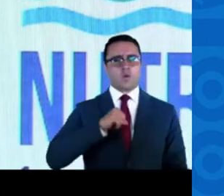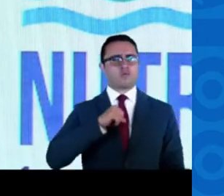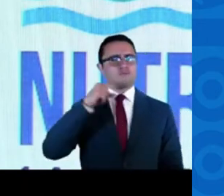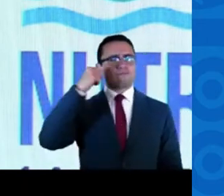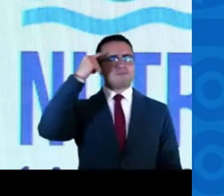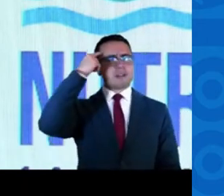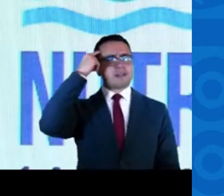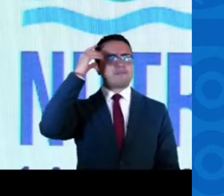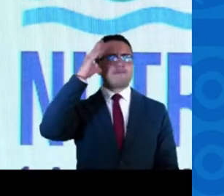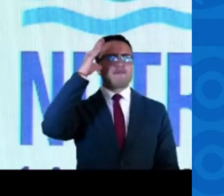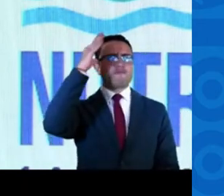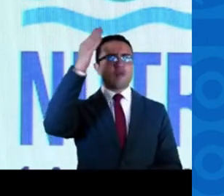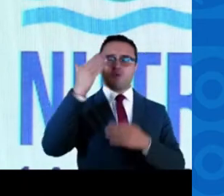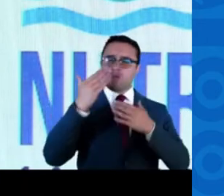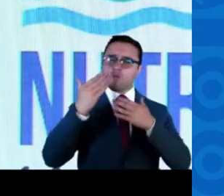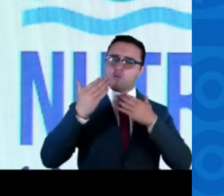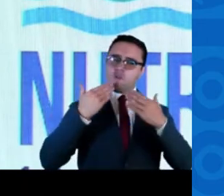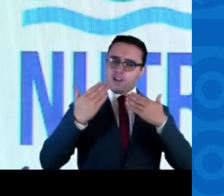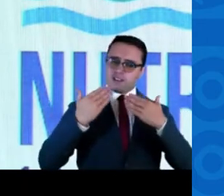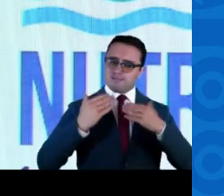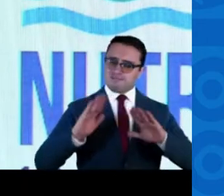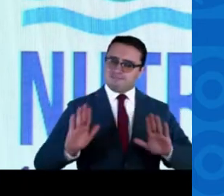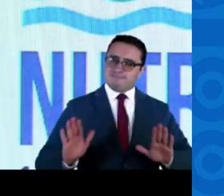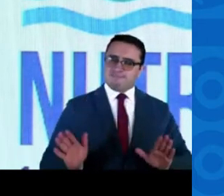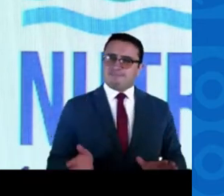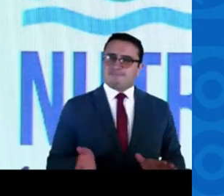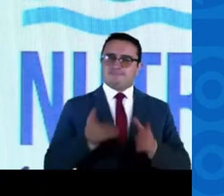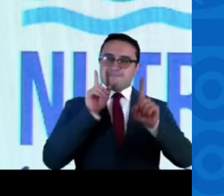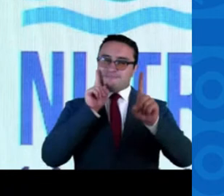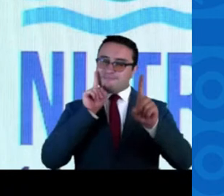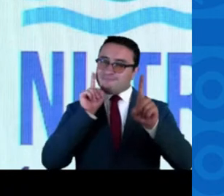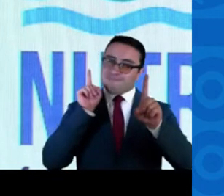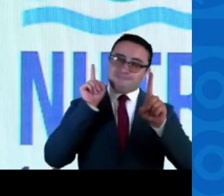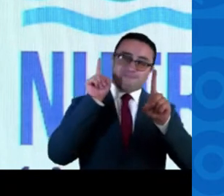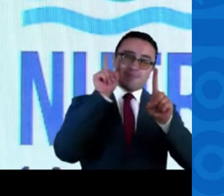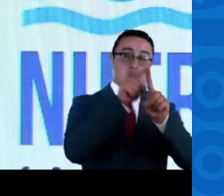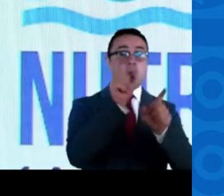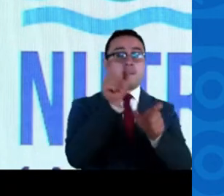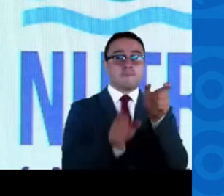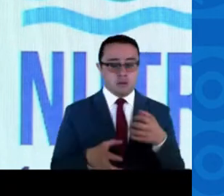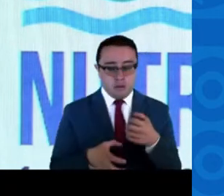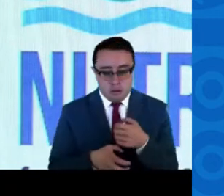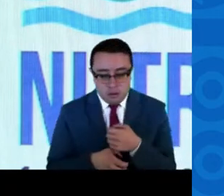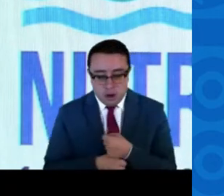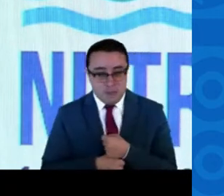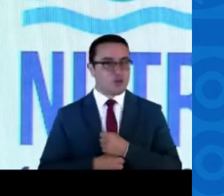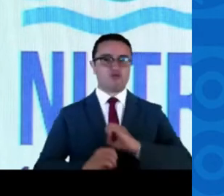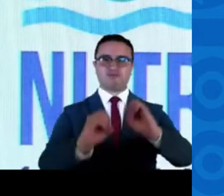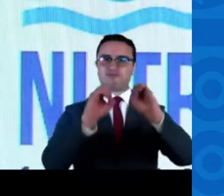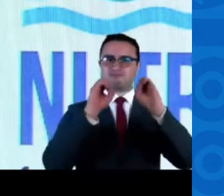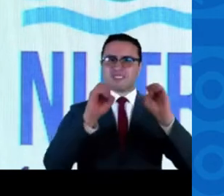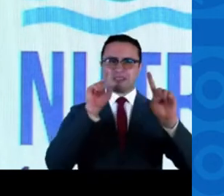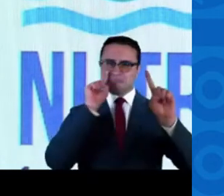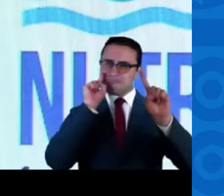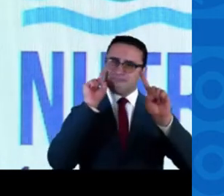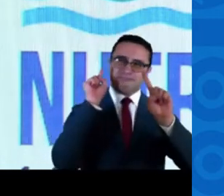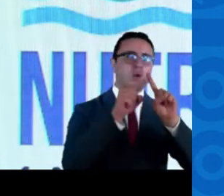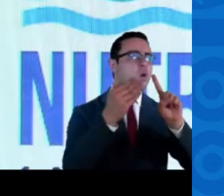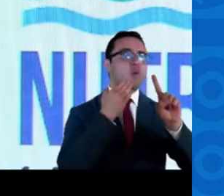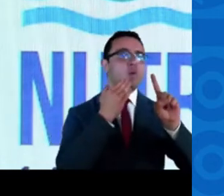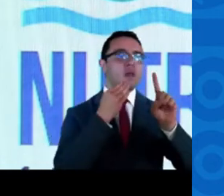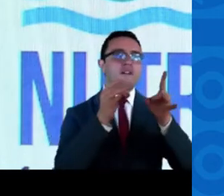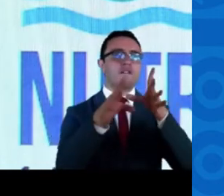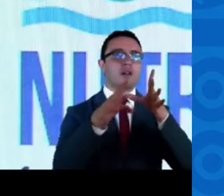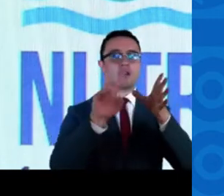us very proud and lets us view the future with great confidence to achieve the zero